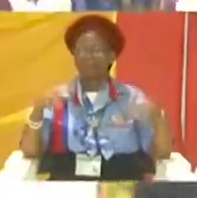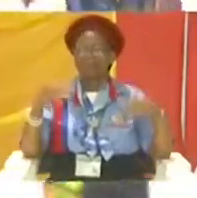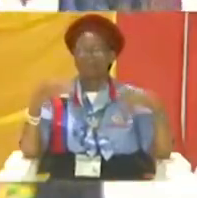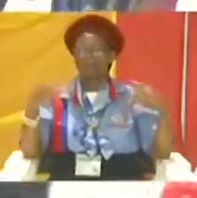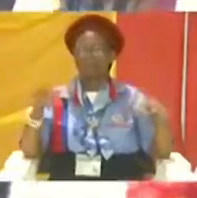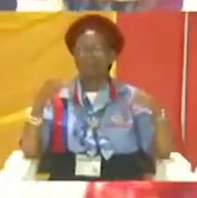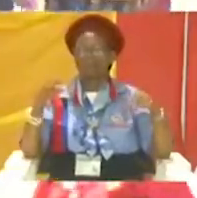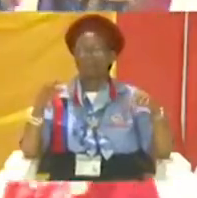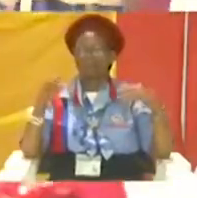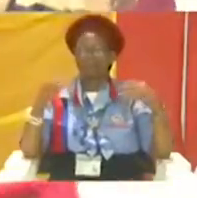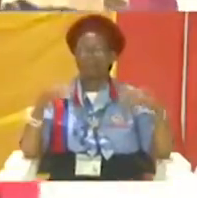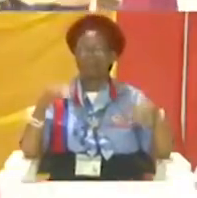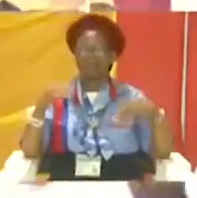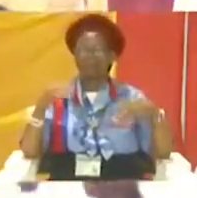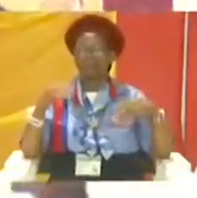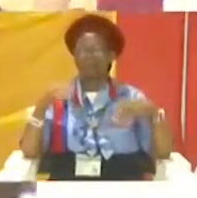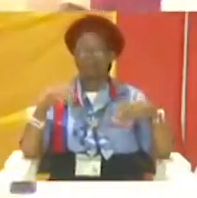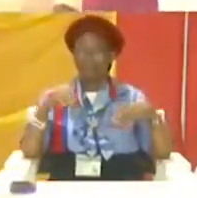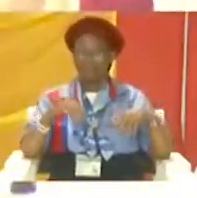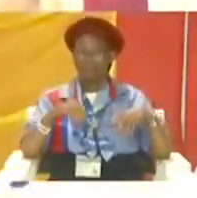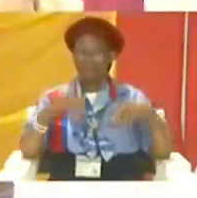Seven. AJ.